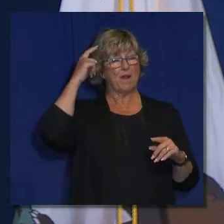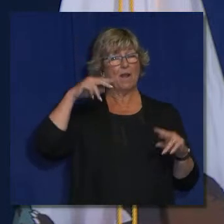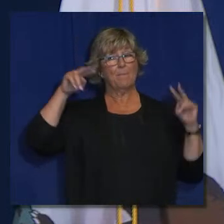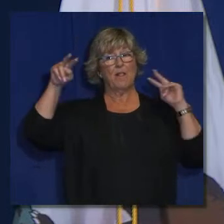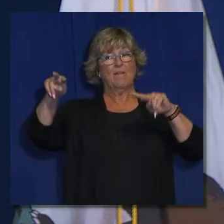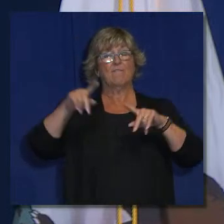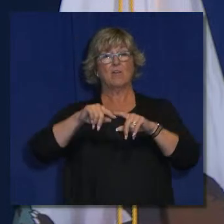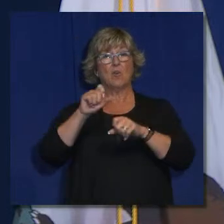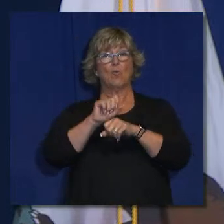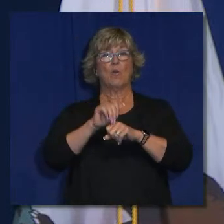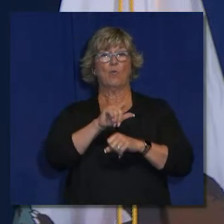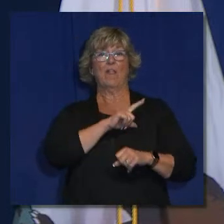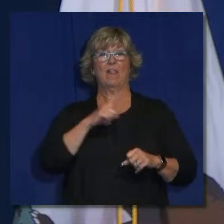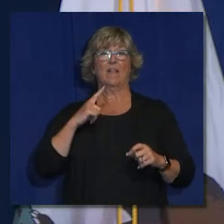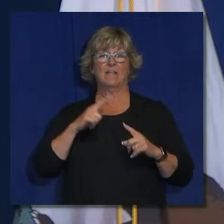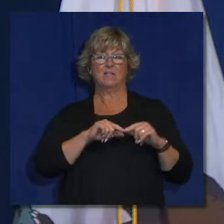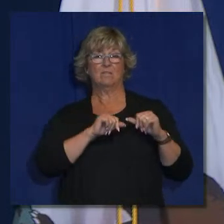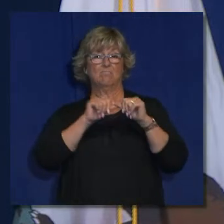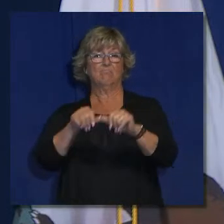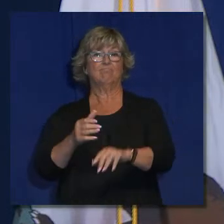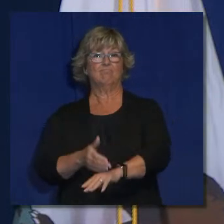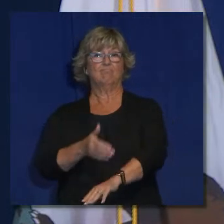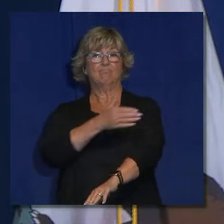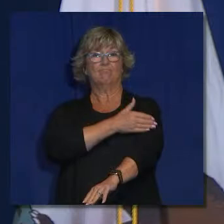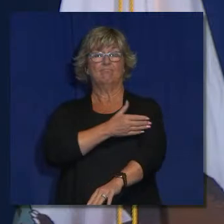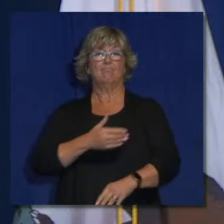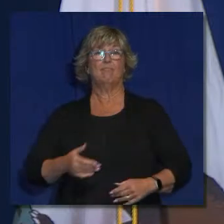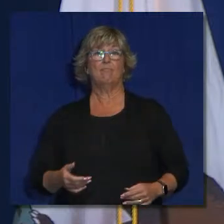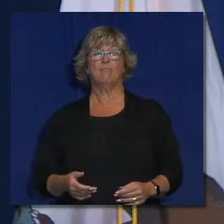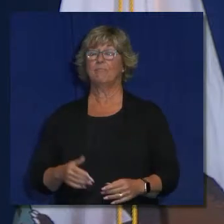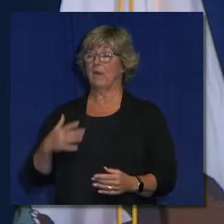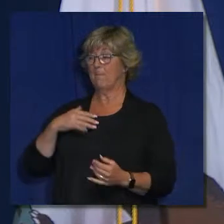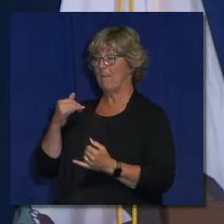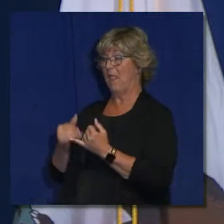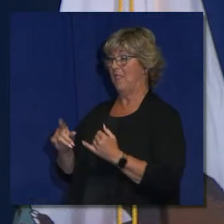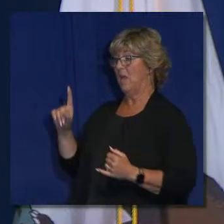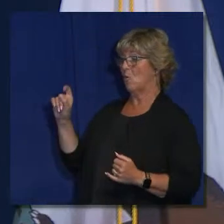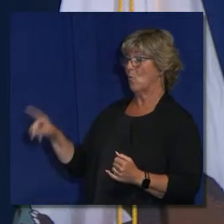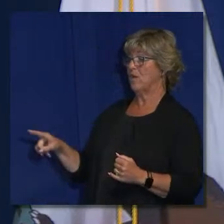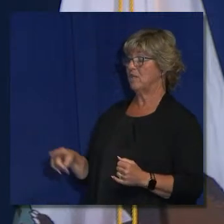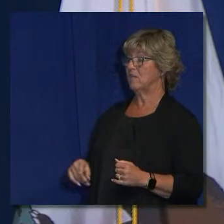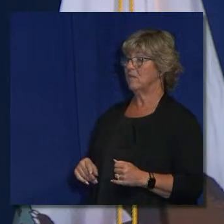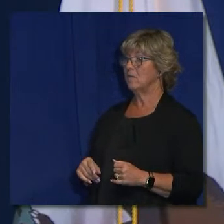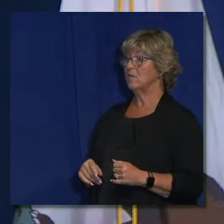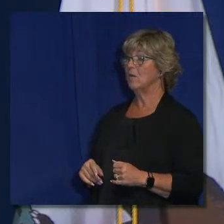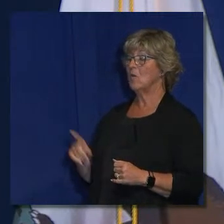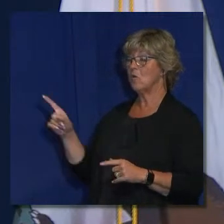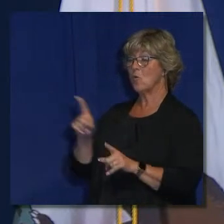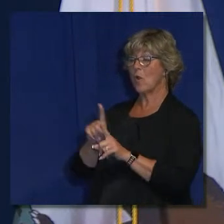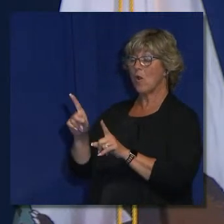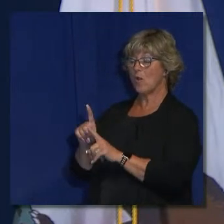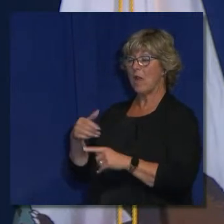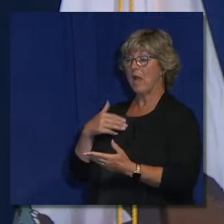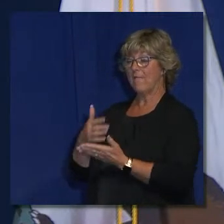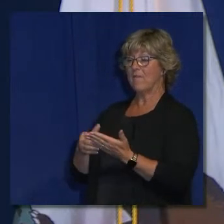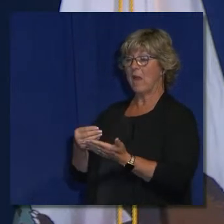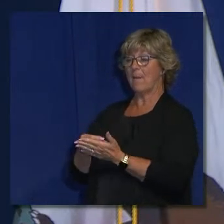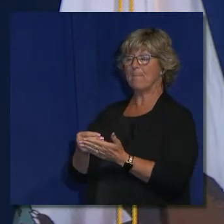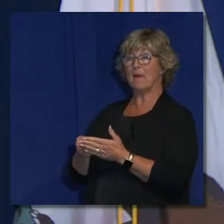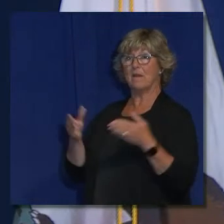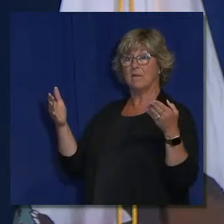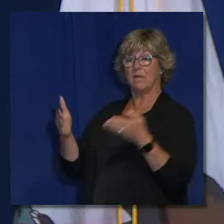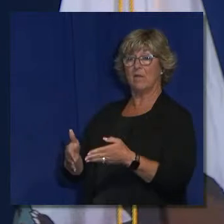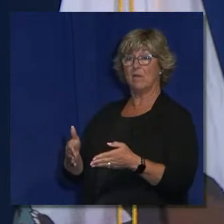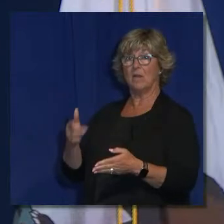forward to working with the legislature to continue to advance. And this will be my last question, Governor, but you also have some money earmarked